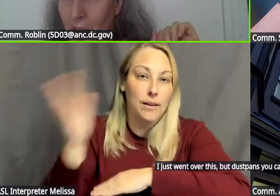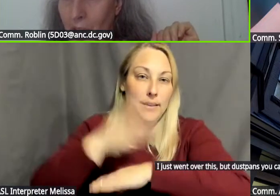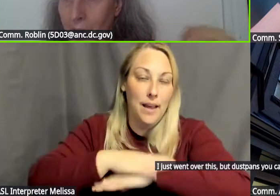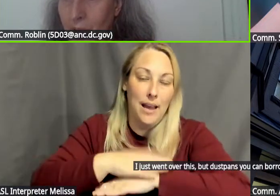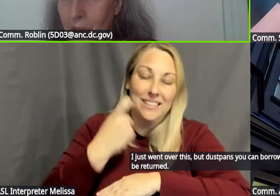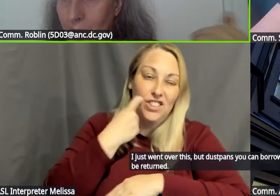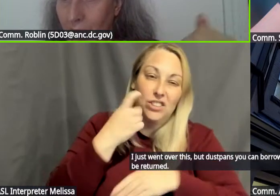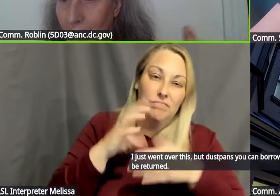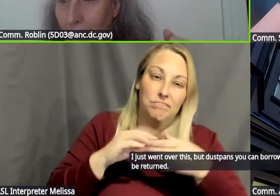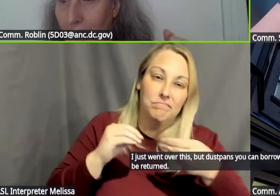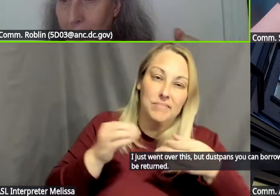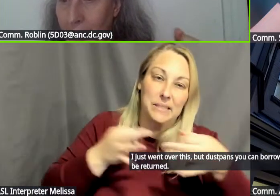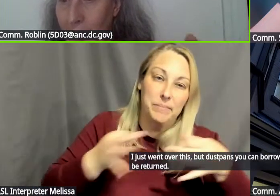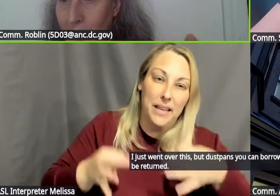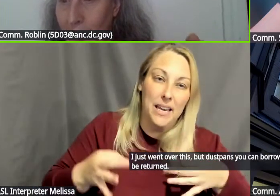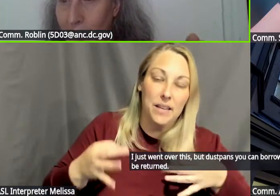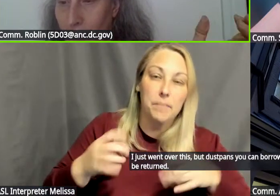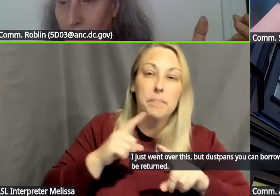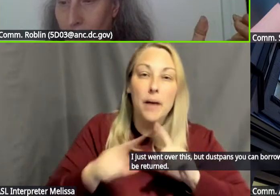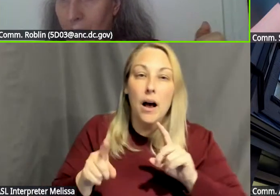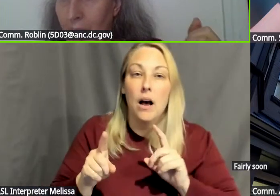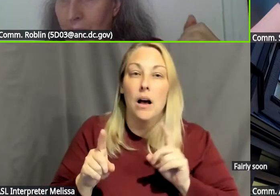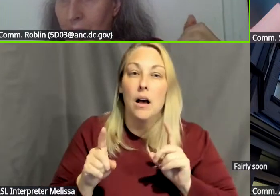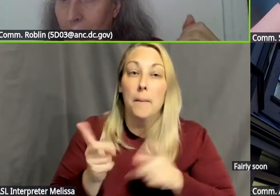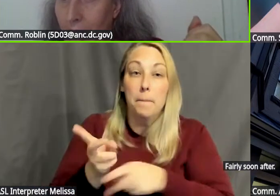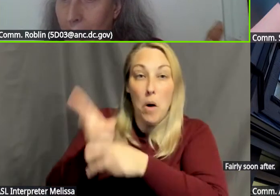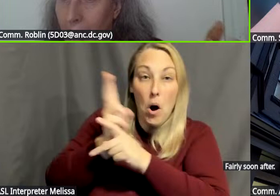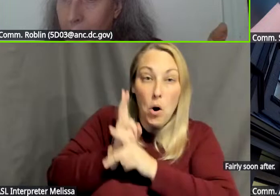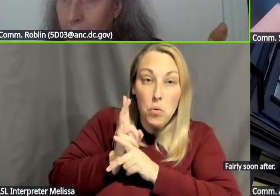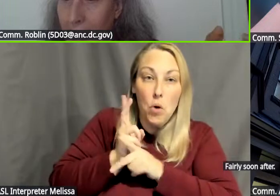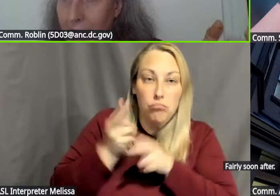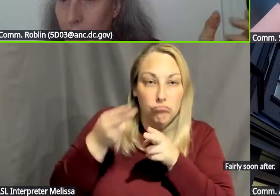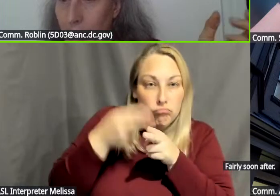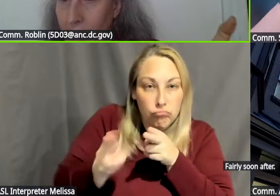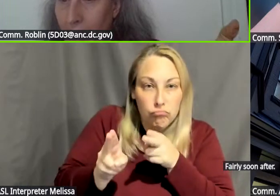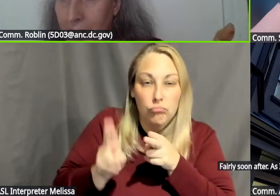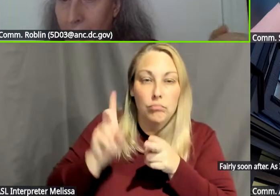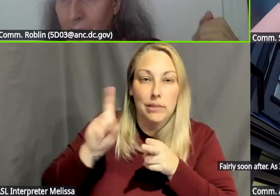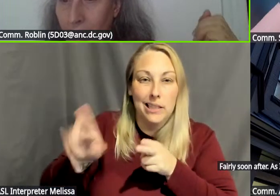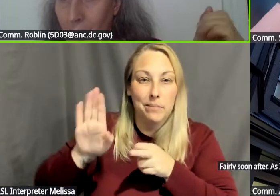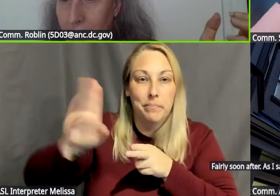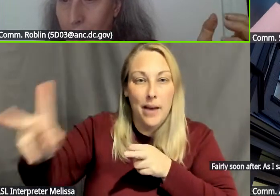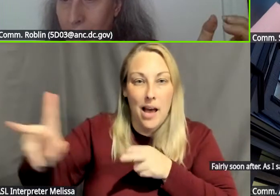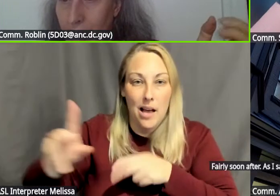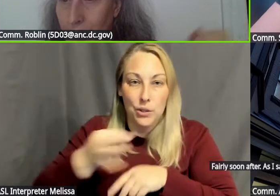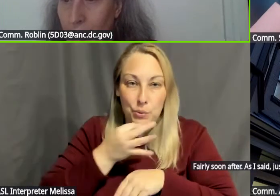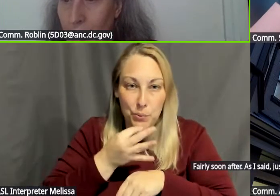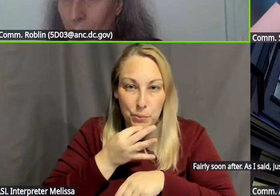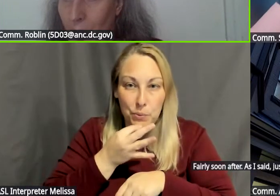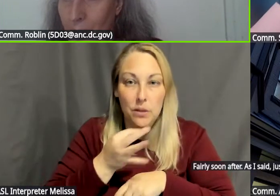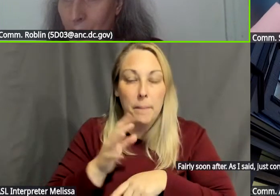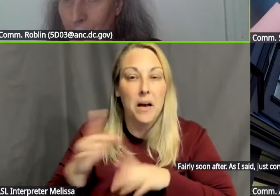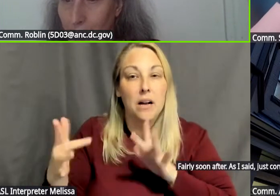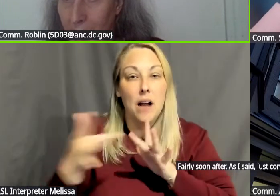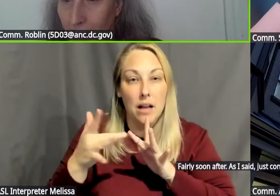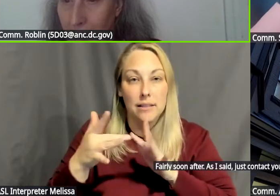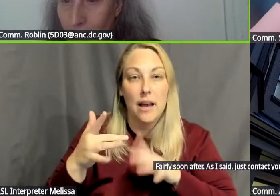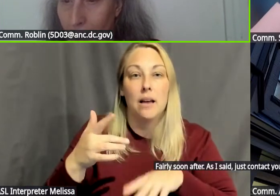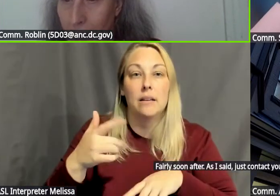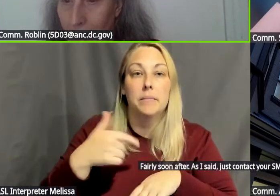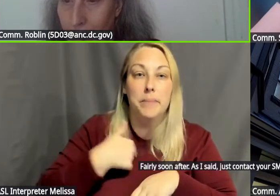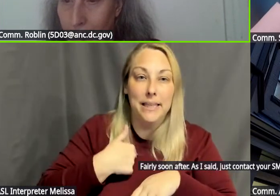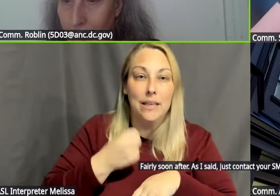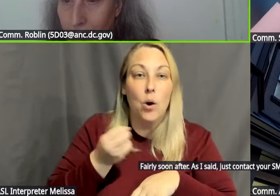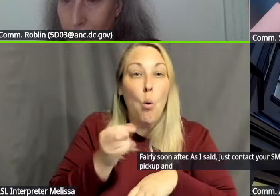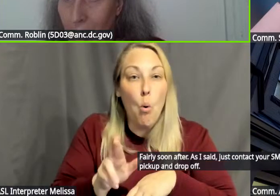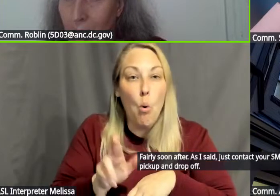returned fairly soon after. As I said, just contact your SMD commissioner or me for pickup and drop